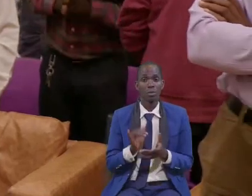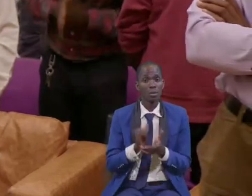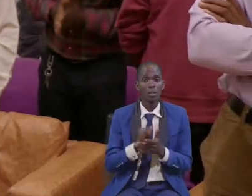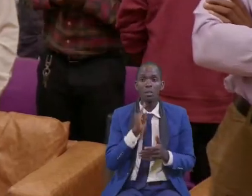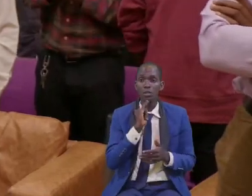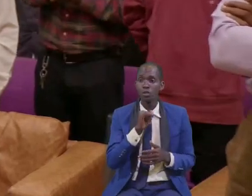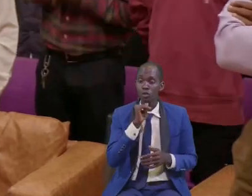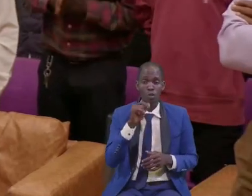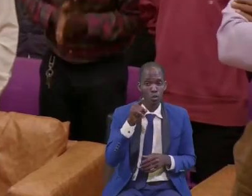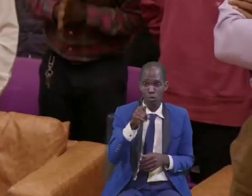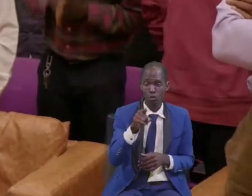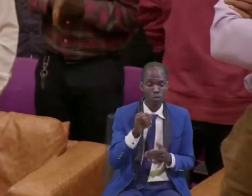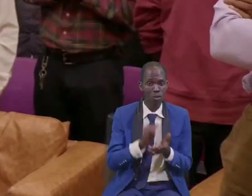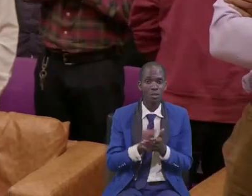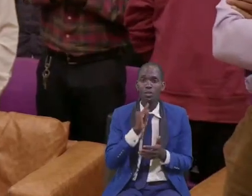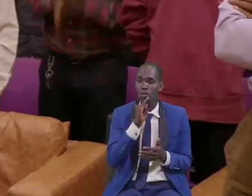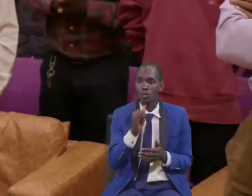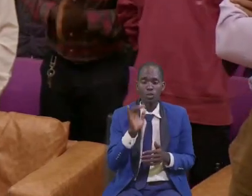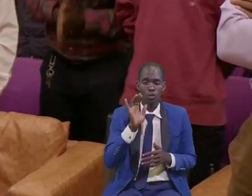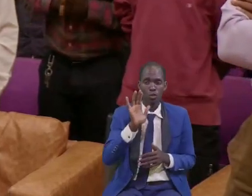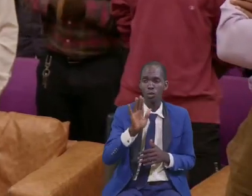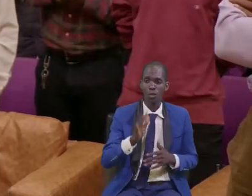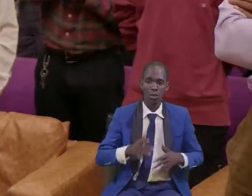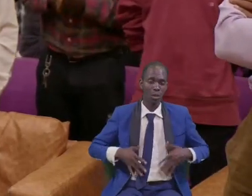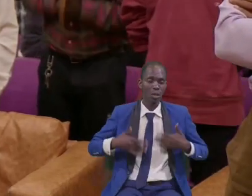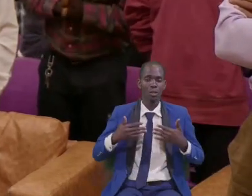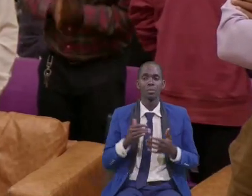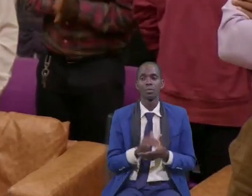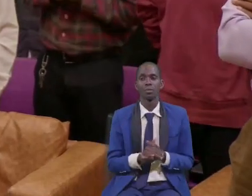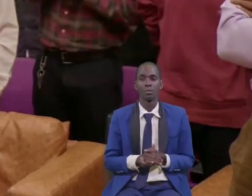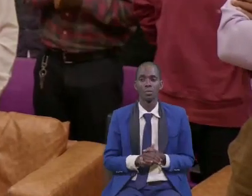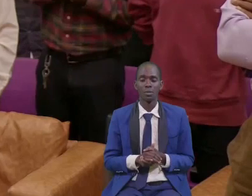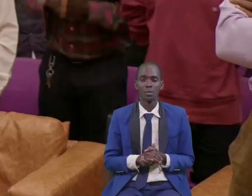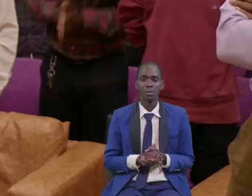you. That's not your life.